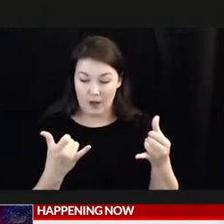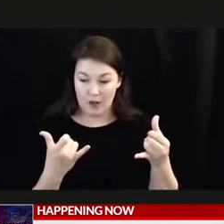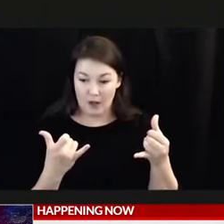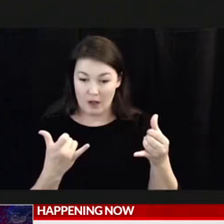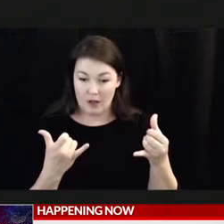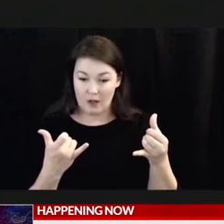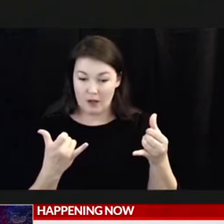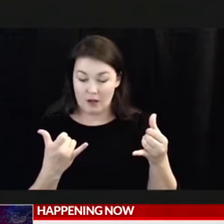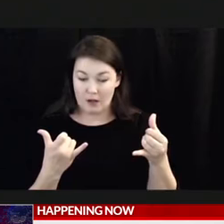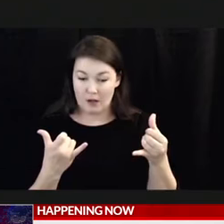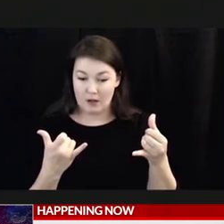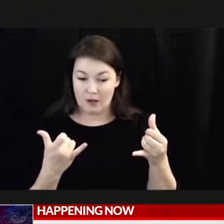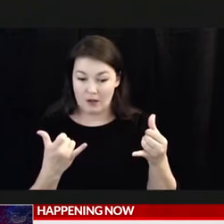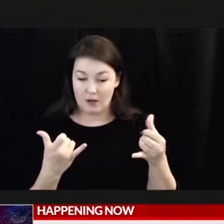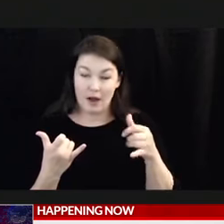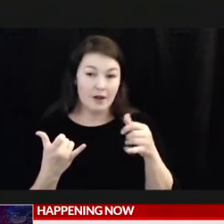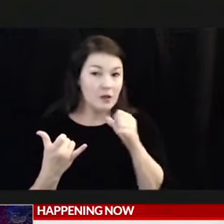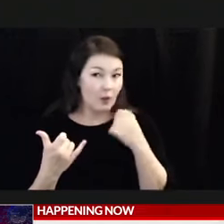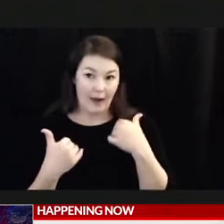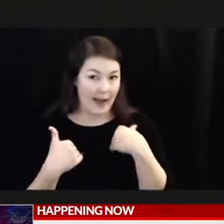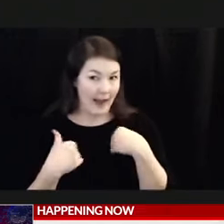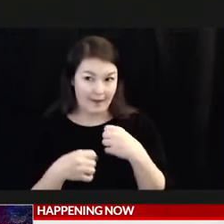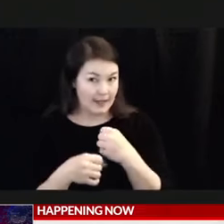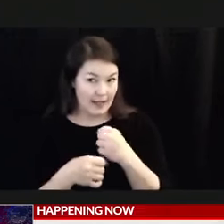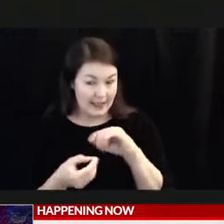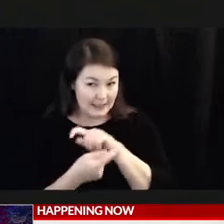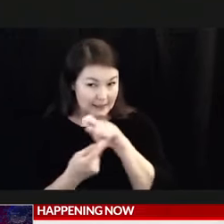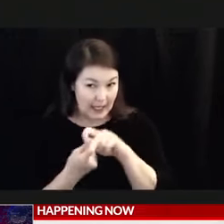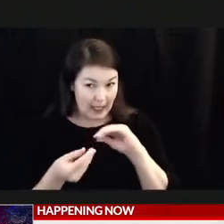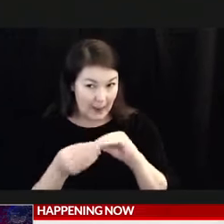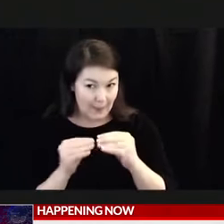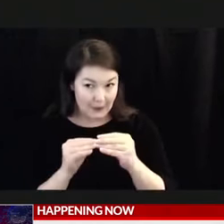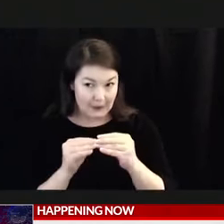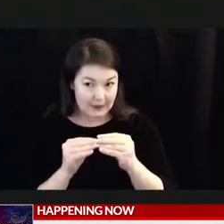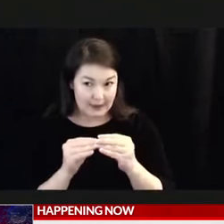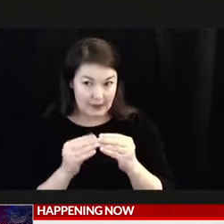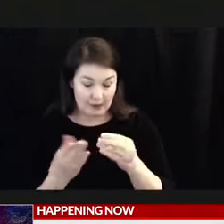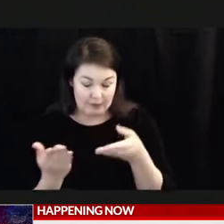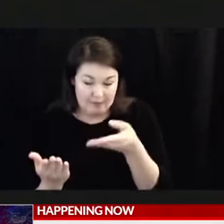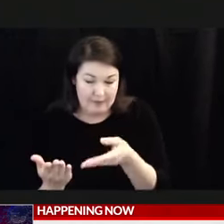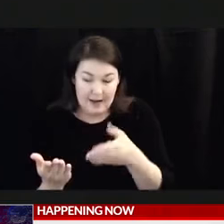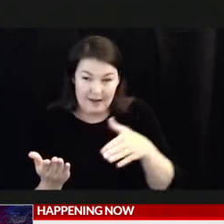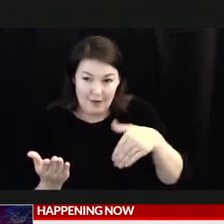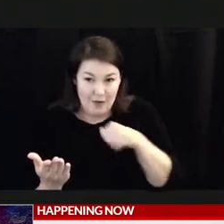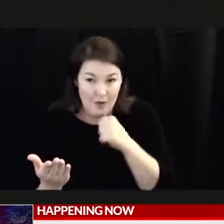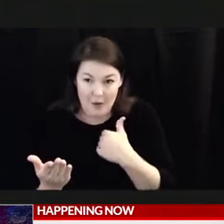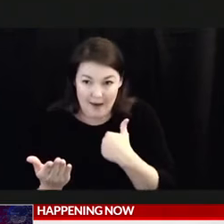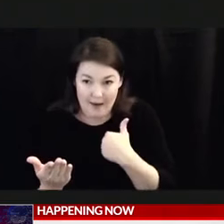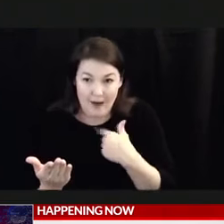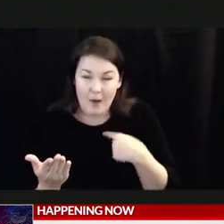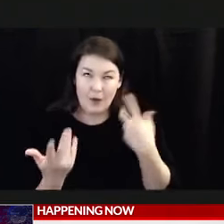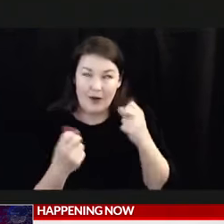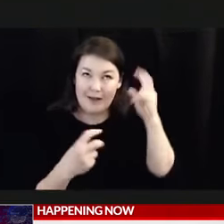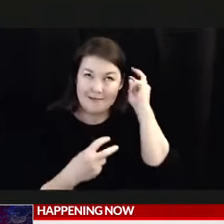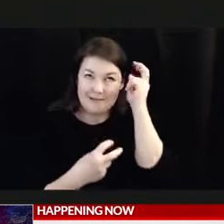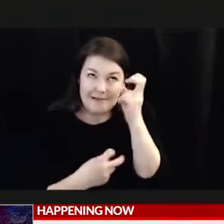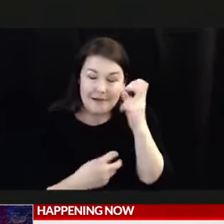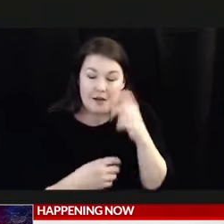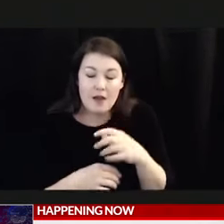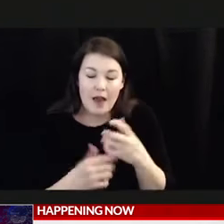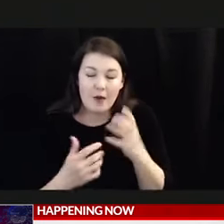don't have these numbers in front of me, Chris, so we'll give you the exact numbers, but I'll use sort of approximations from my memory here, and we'll get these to